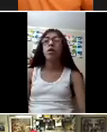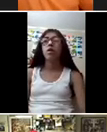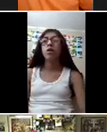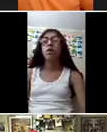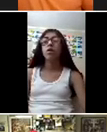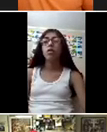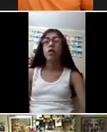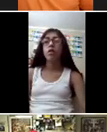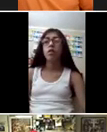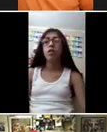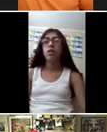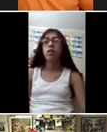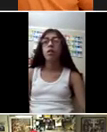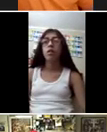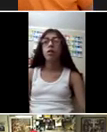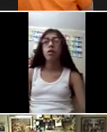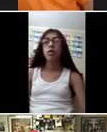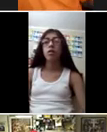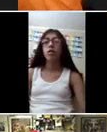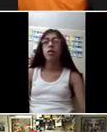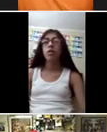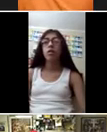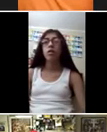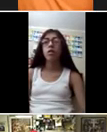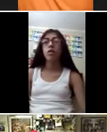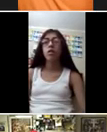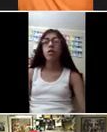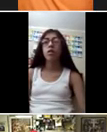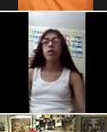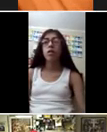enjoy the rest of your day. I'll see you tonight, 5 o'clock with Fail.